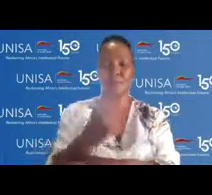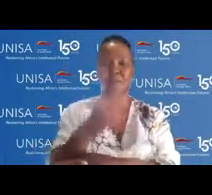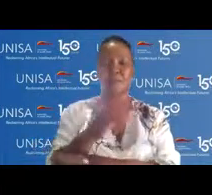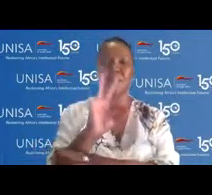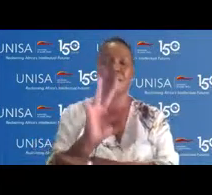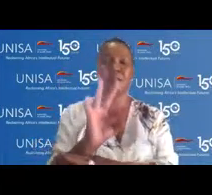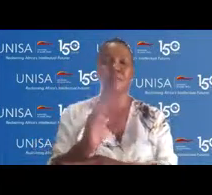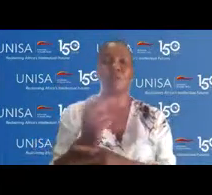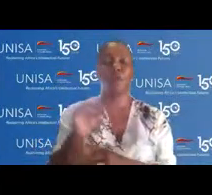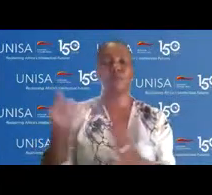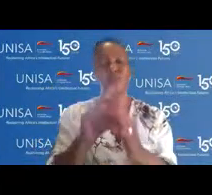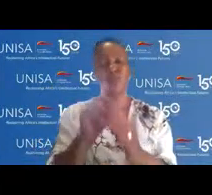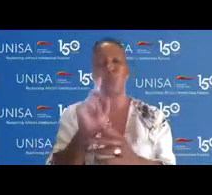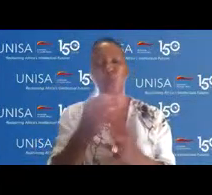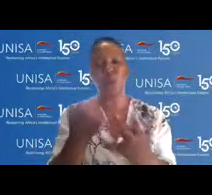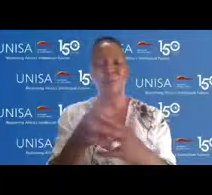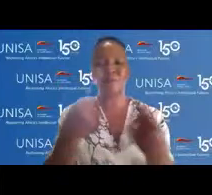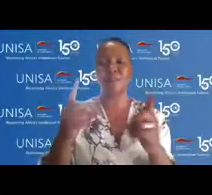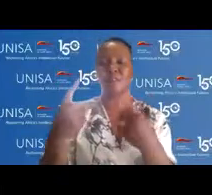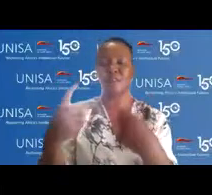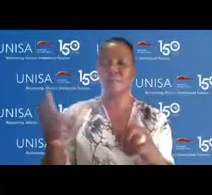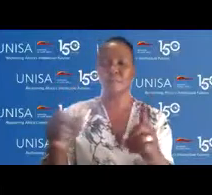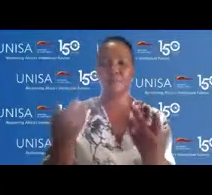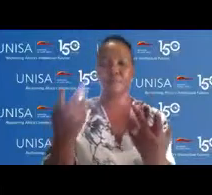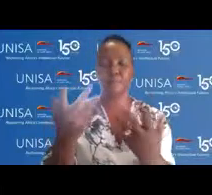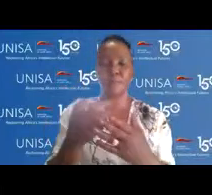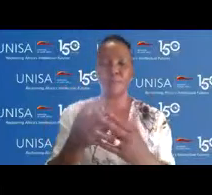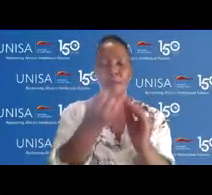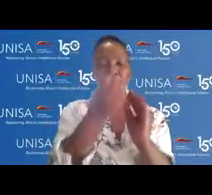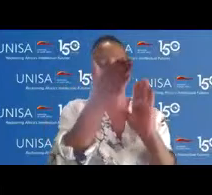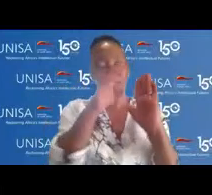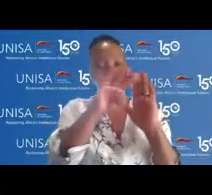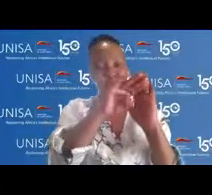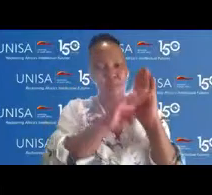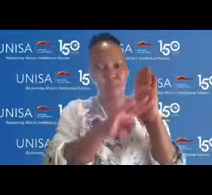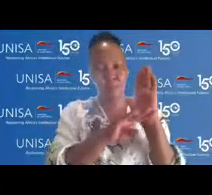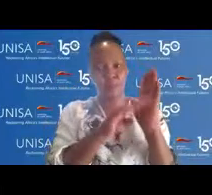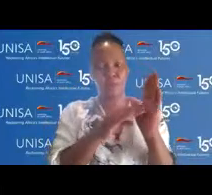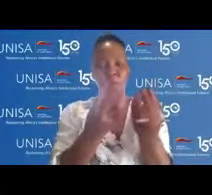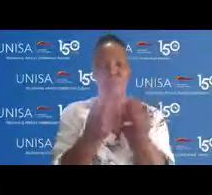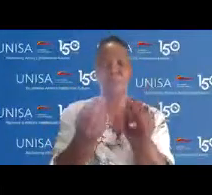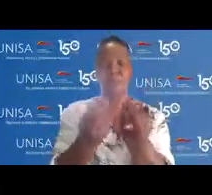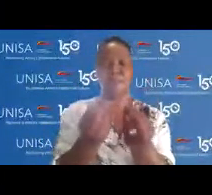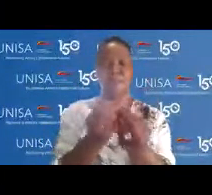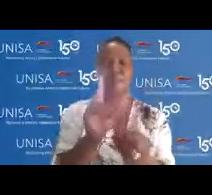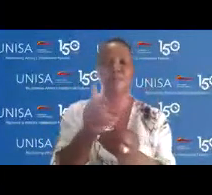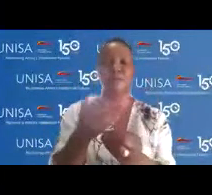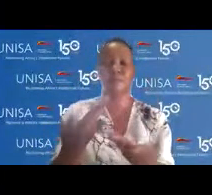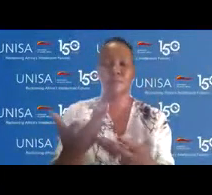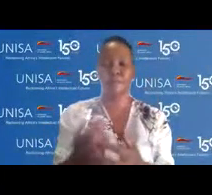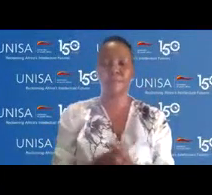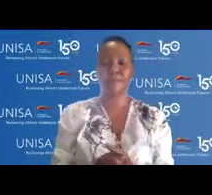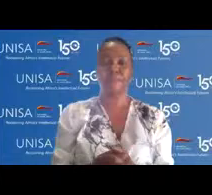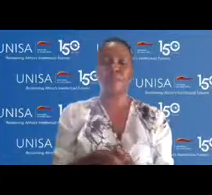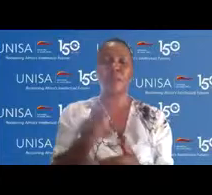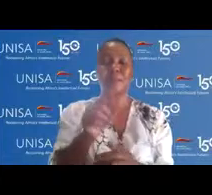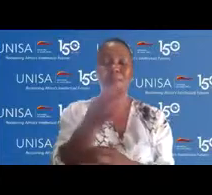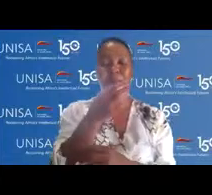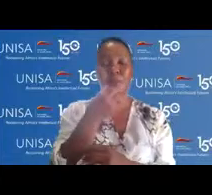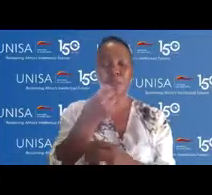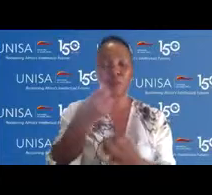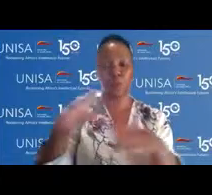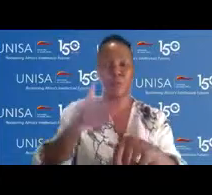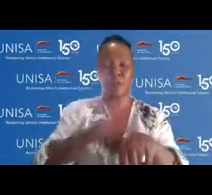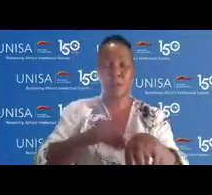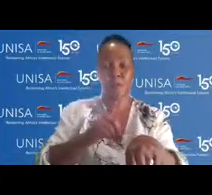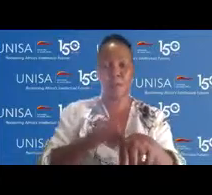at quite a different list of items as well. All right, so without further ado, please remember